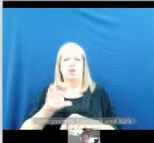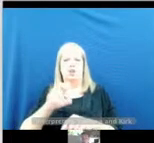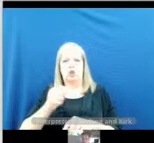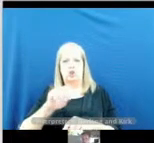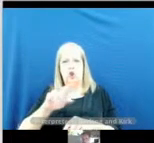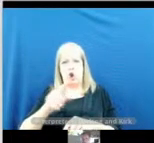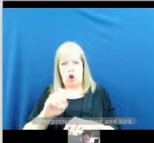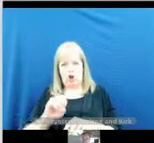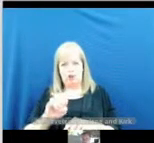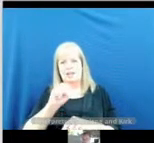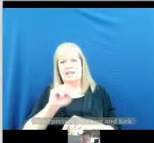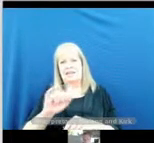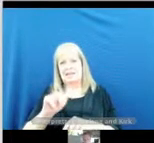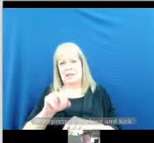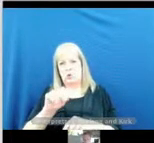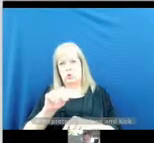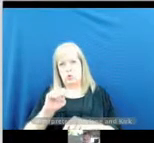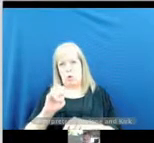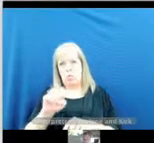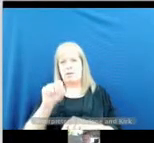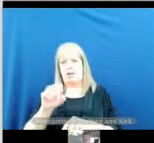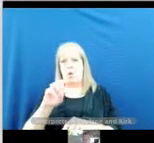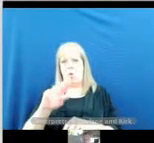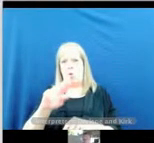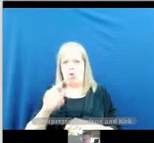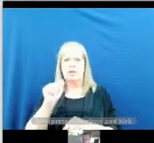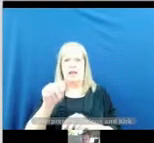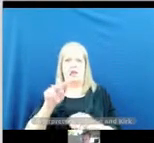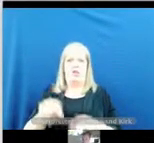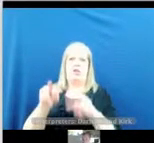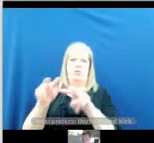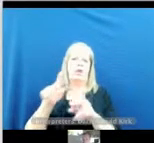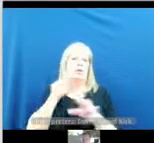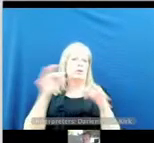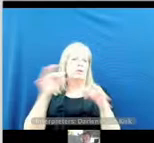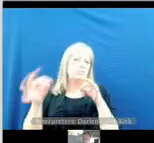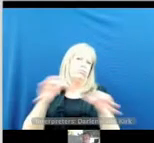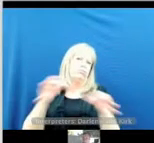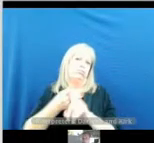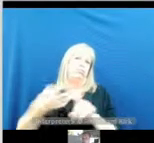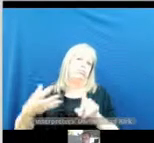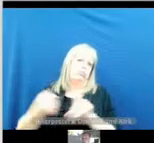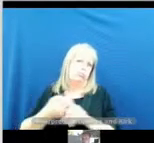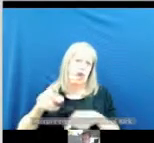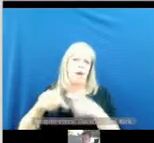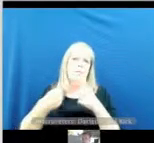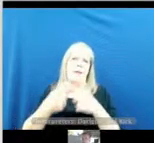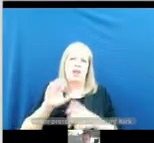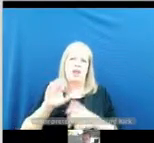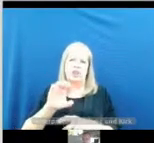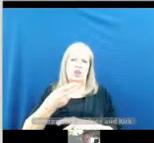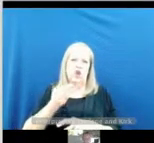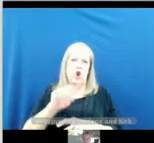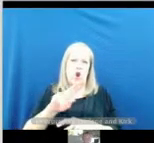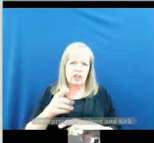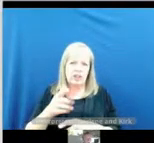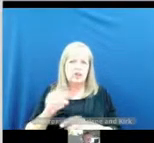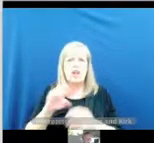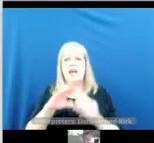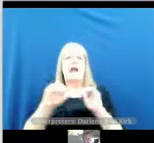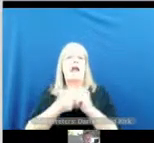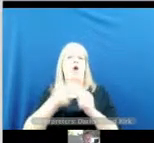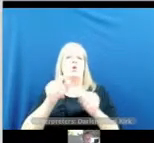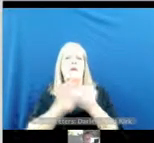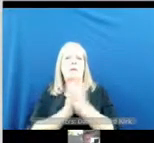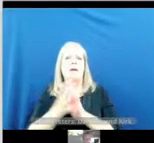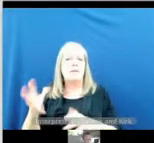chardsyndrome.org is the place to go. They have a great website that talks about what CHARD syndrome is and talks about ways that you can get involved. They want